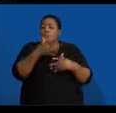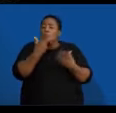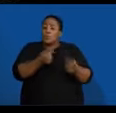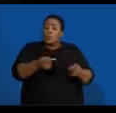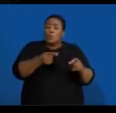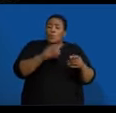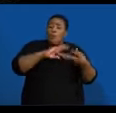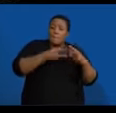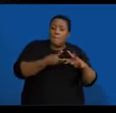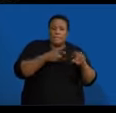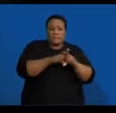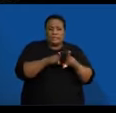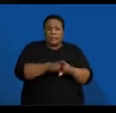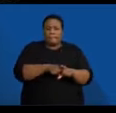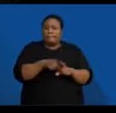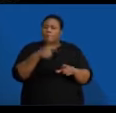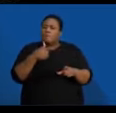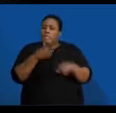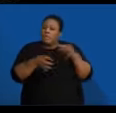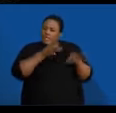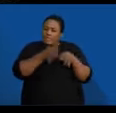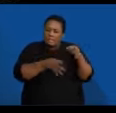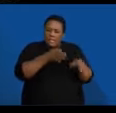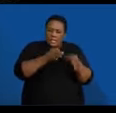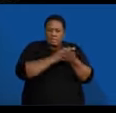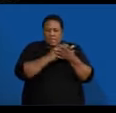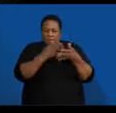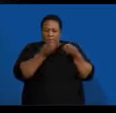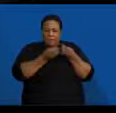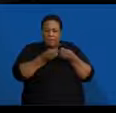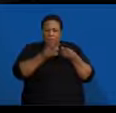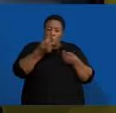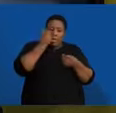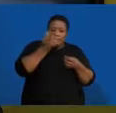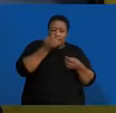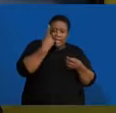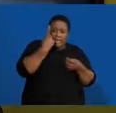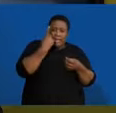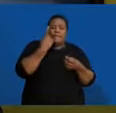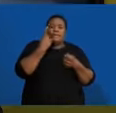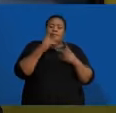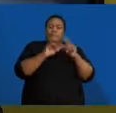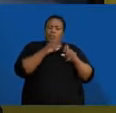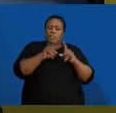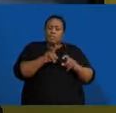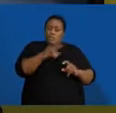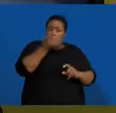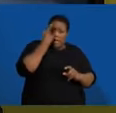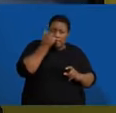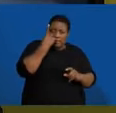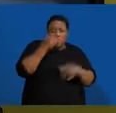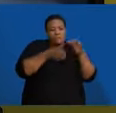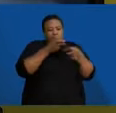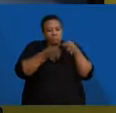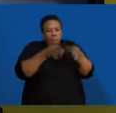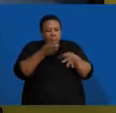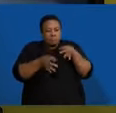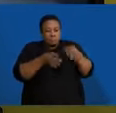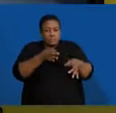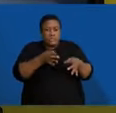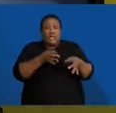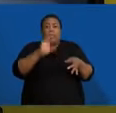and explain certain concepts that you understand and certain questions that you understand. Remember,